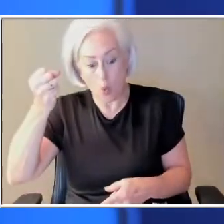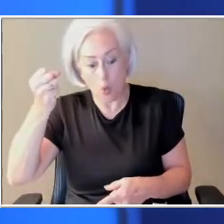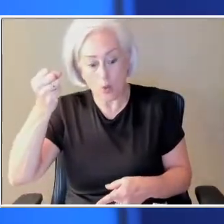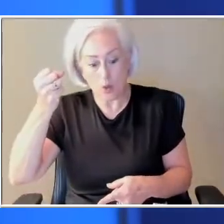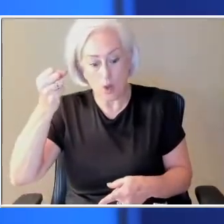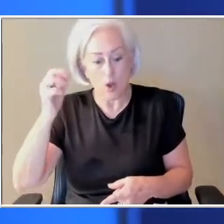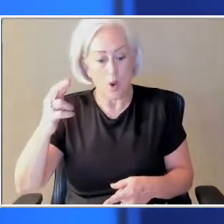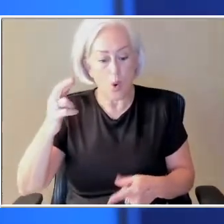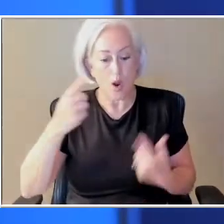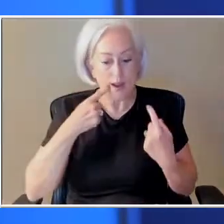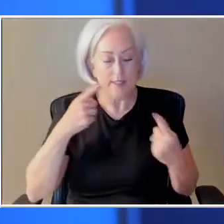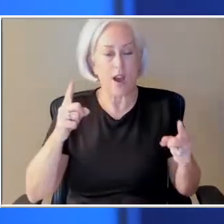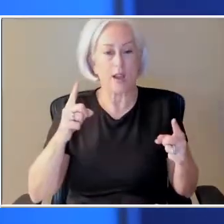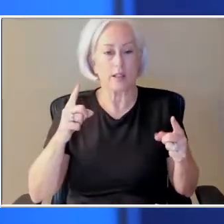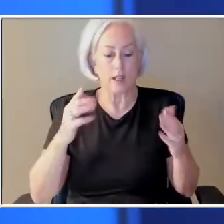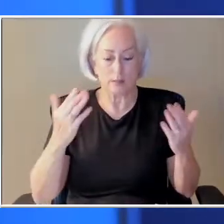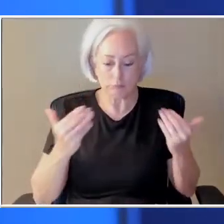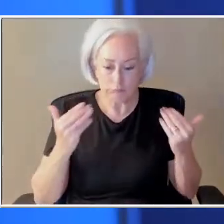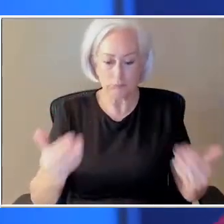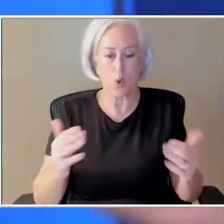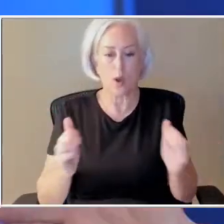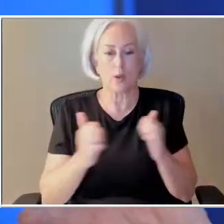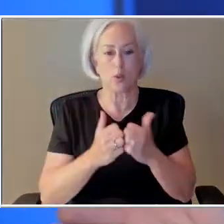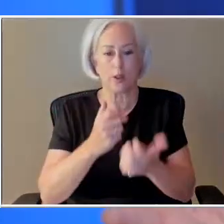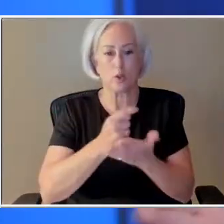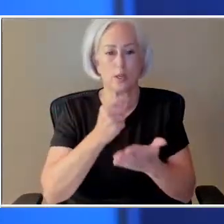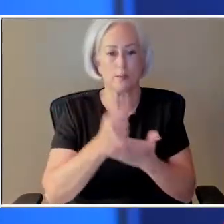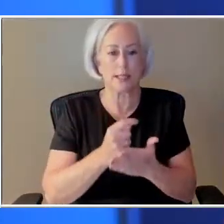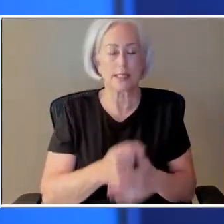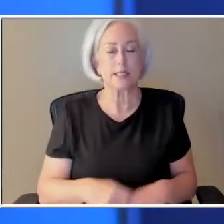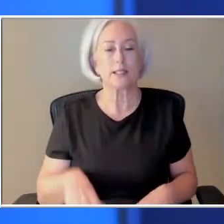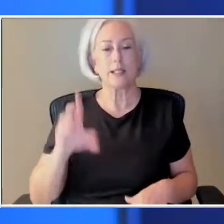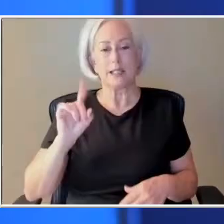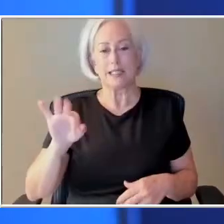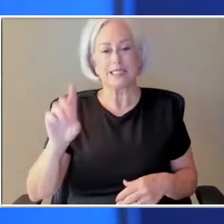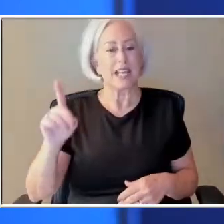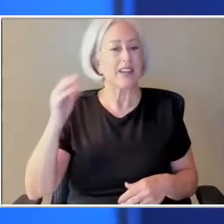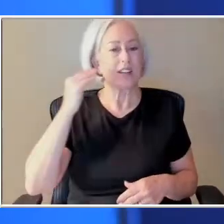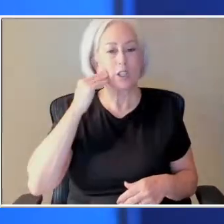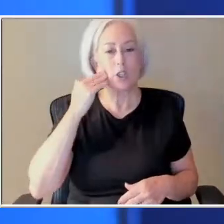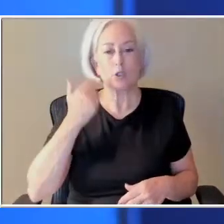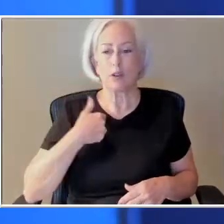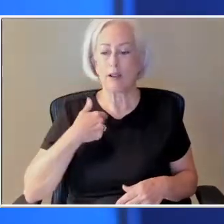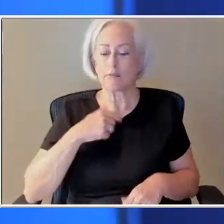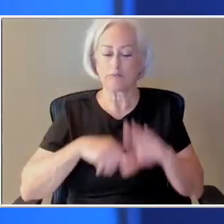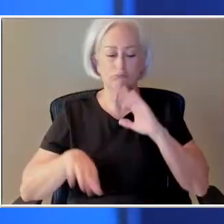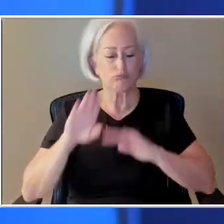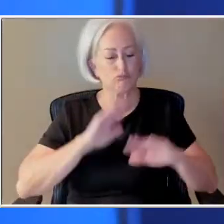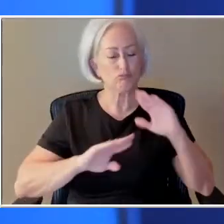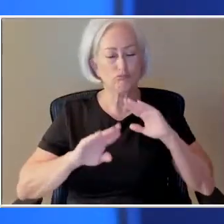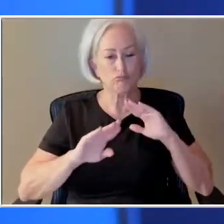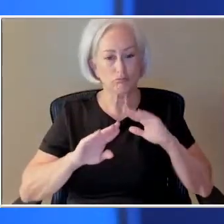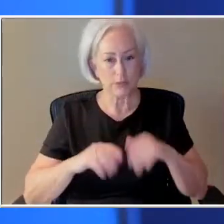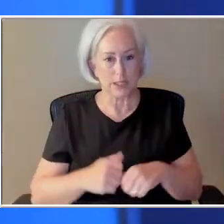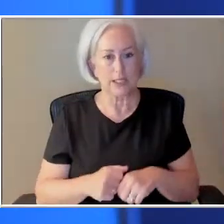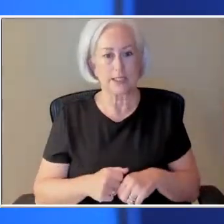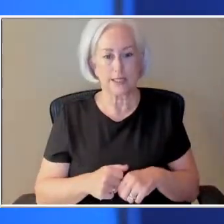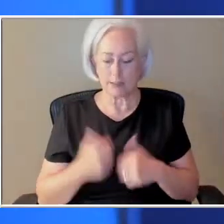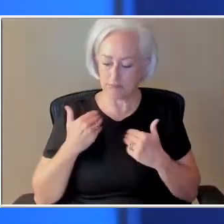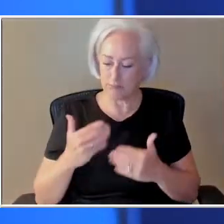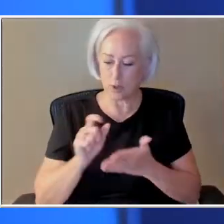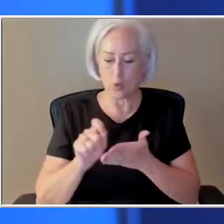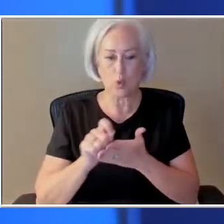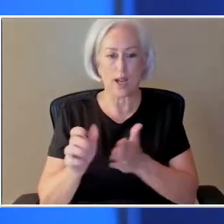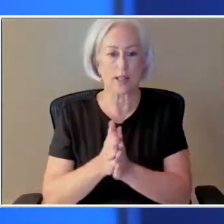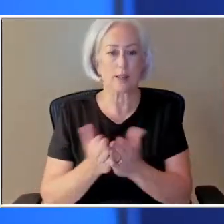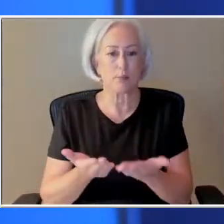forward? And David said, you know, he could tell that I was so frustrated. He said, write the book. Let's start